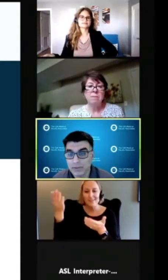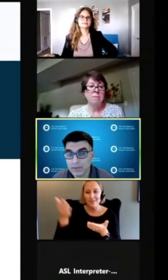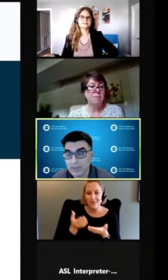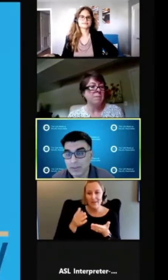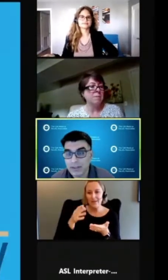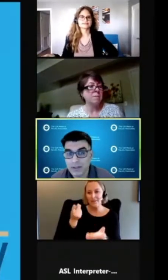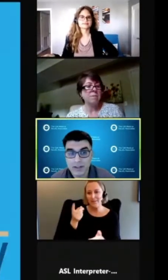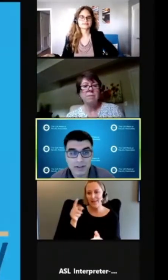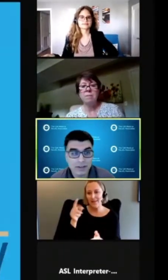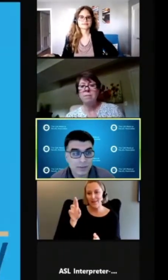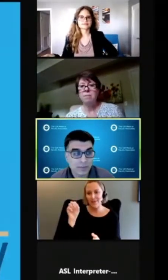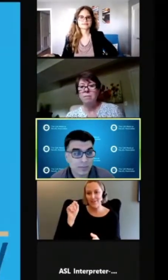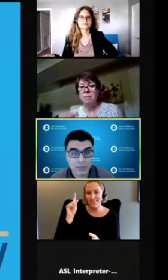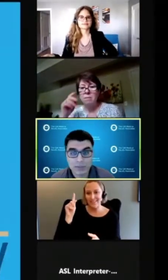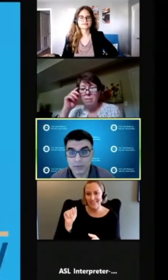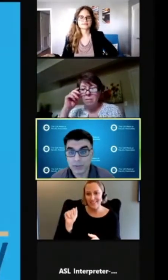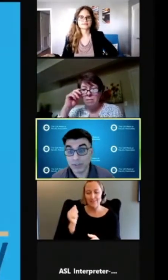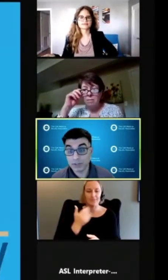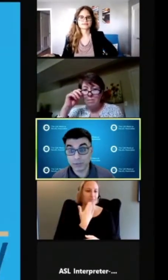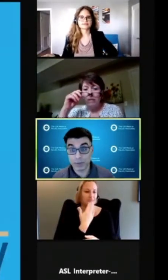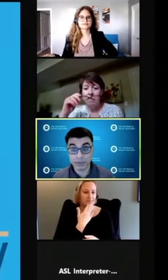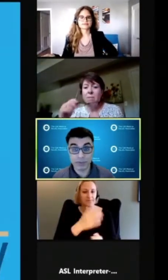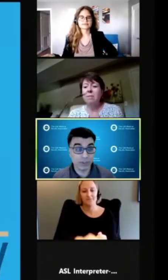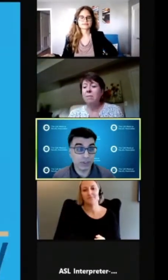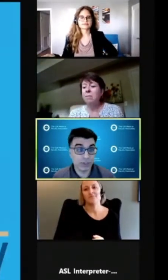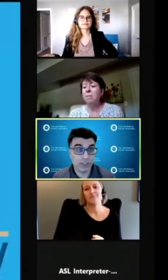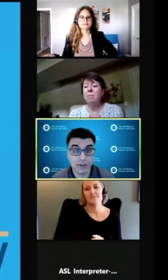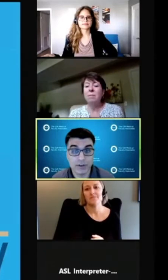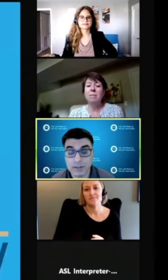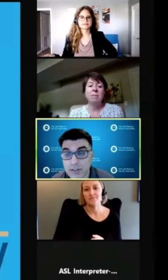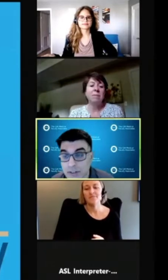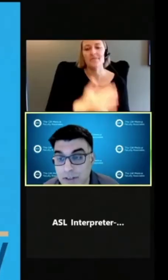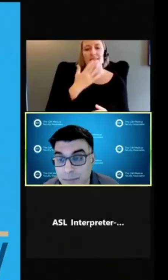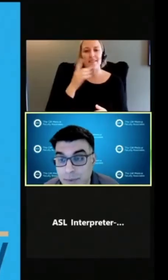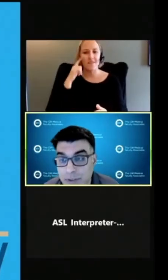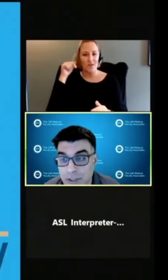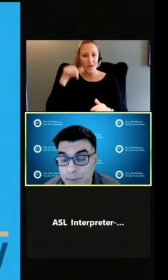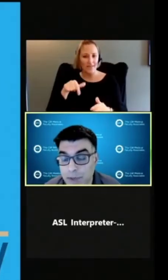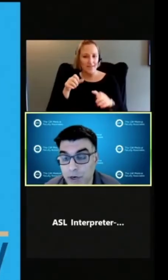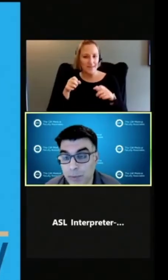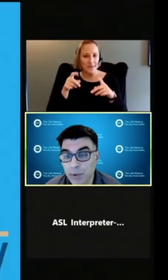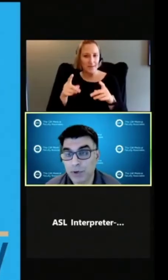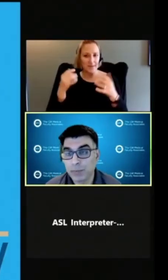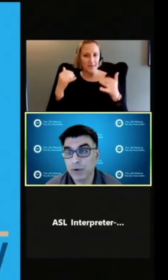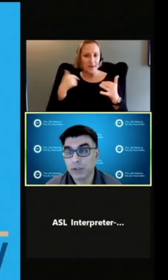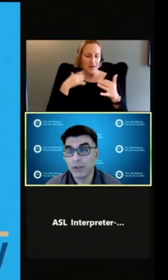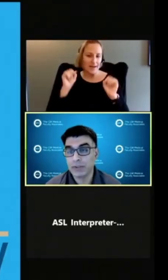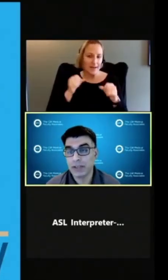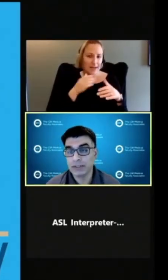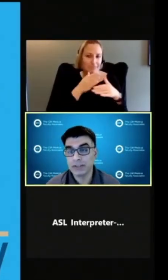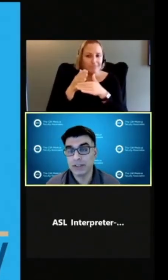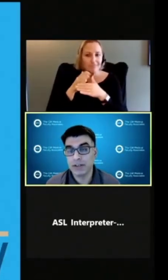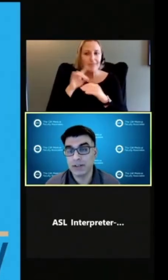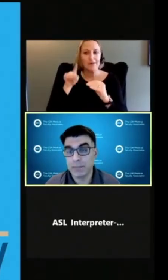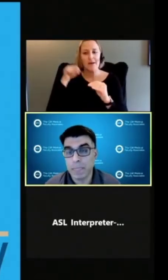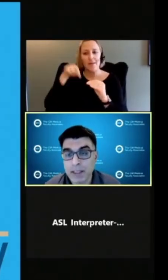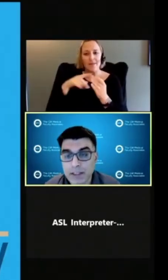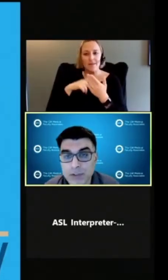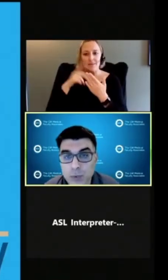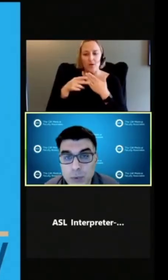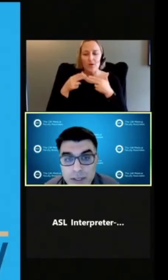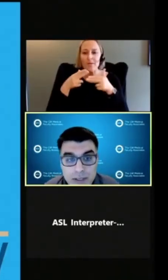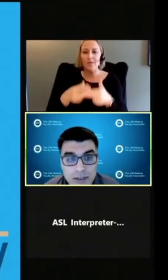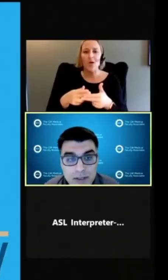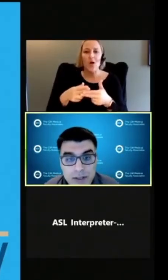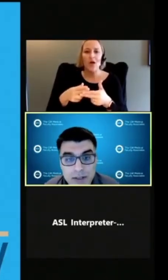Thank you. So thanks for the opportunity to share a little bit about our program called Health Desk.